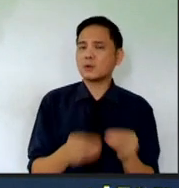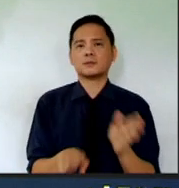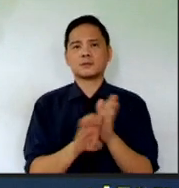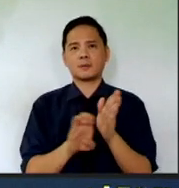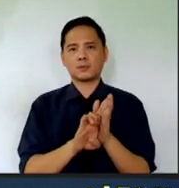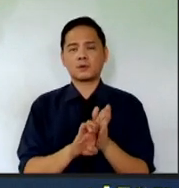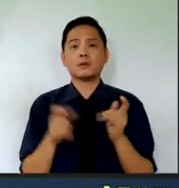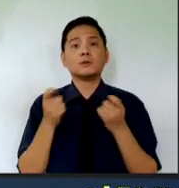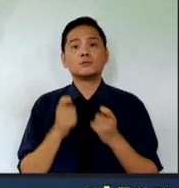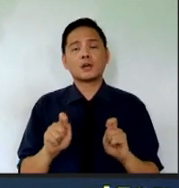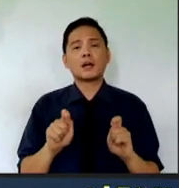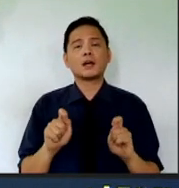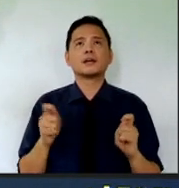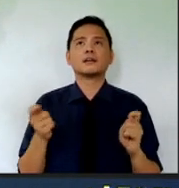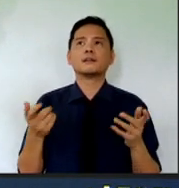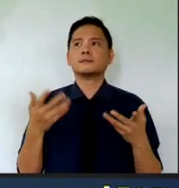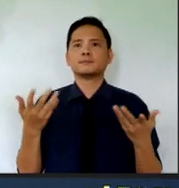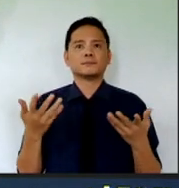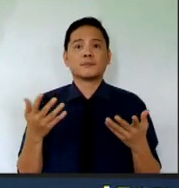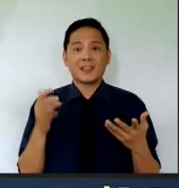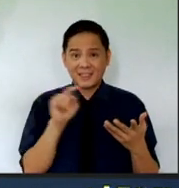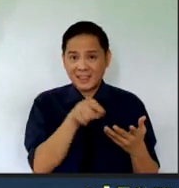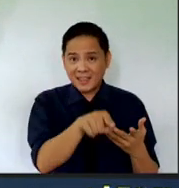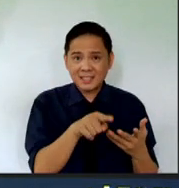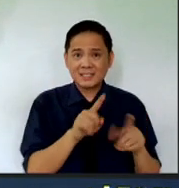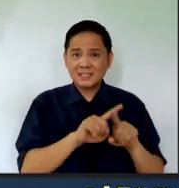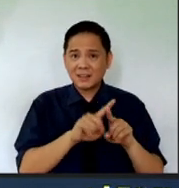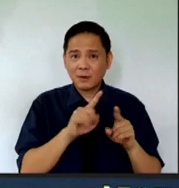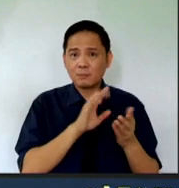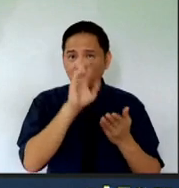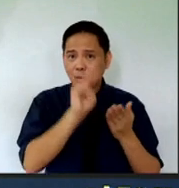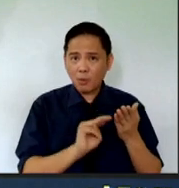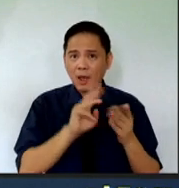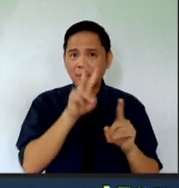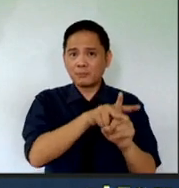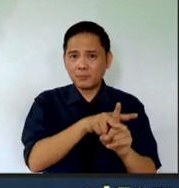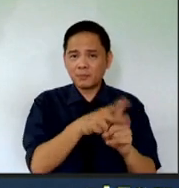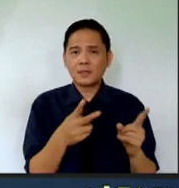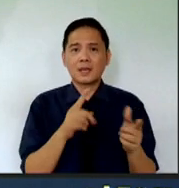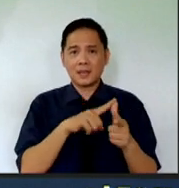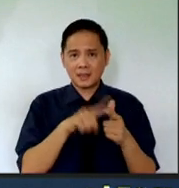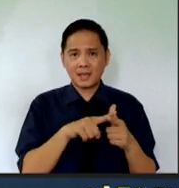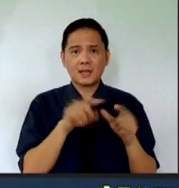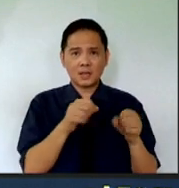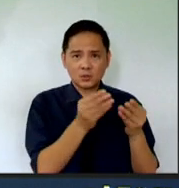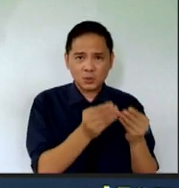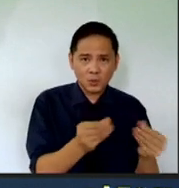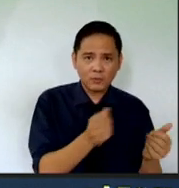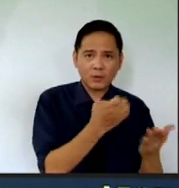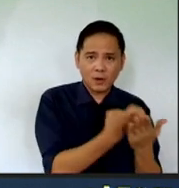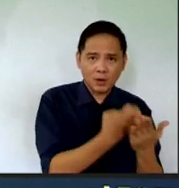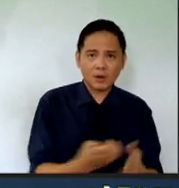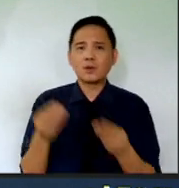these stimulus measures such that we're able to address both economic as well as the